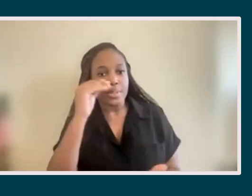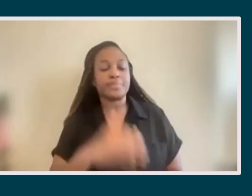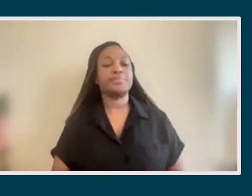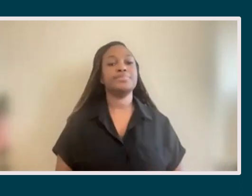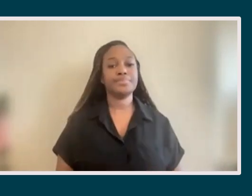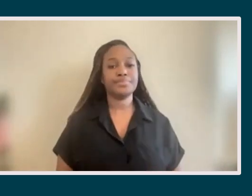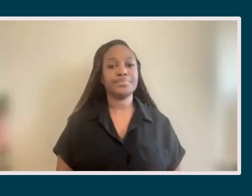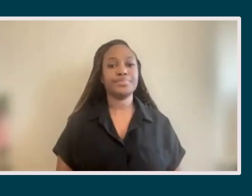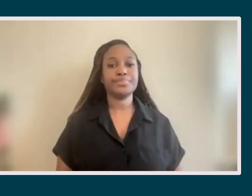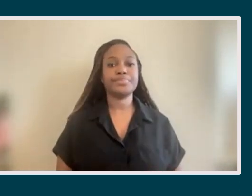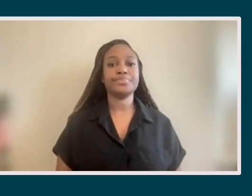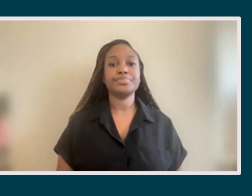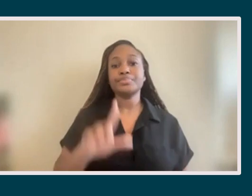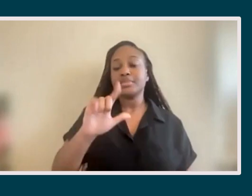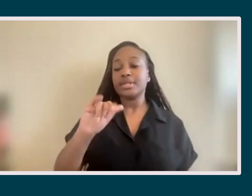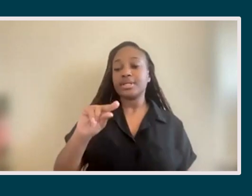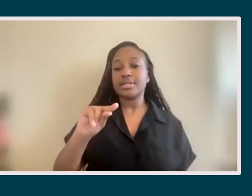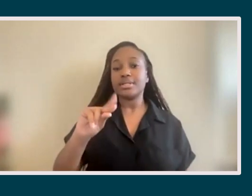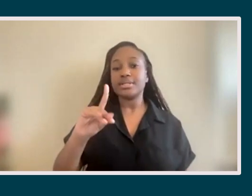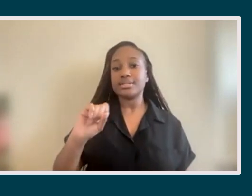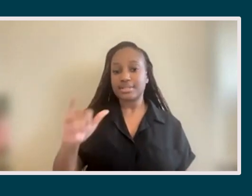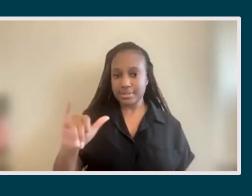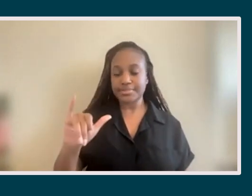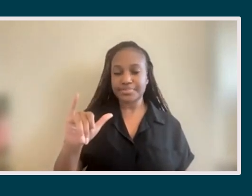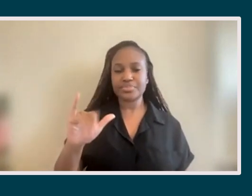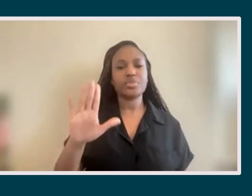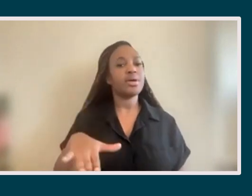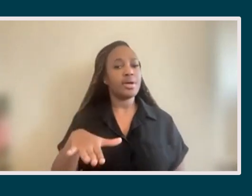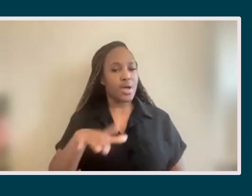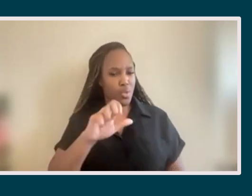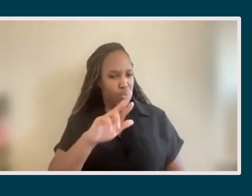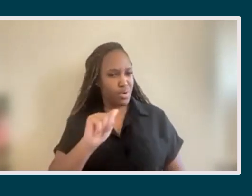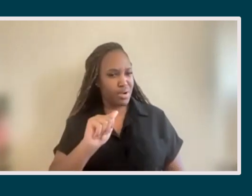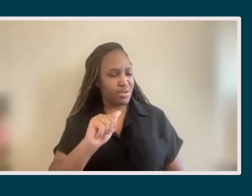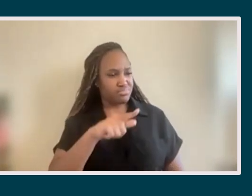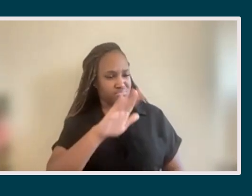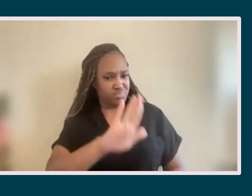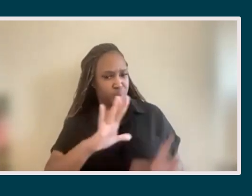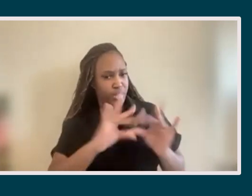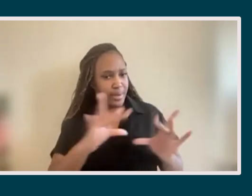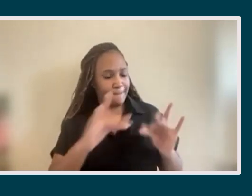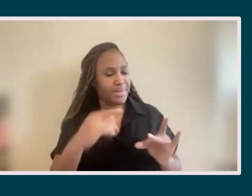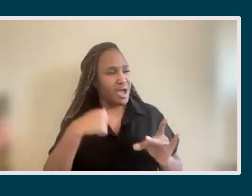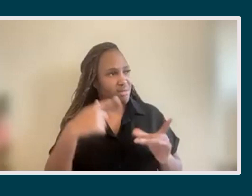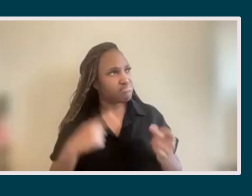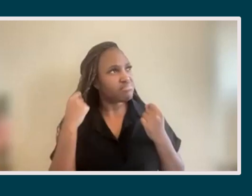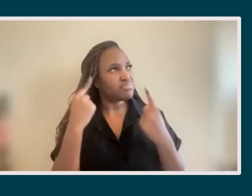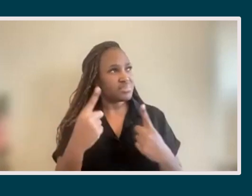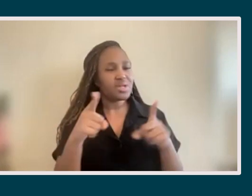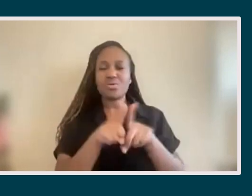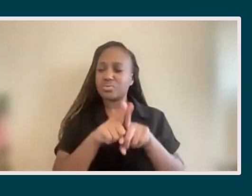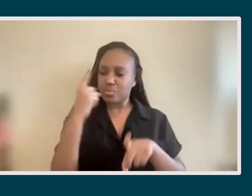This is Lindsey. You know, I'm listening to that, Laura, and wanting to name for people if they are,